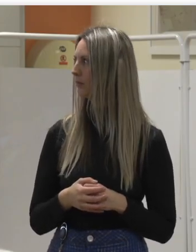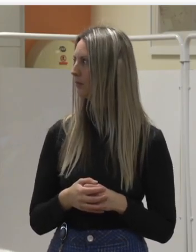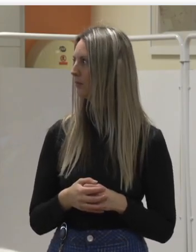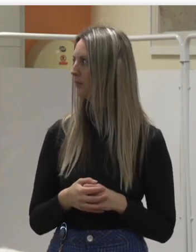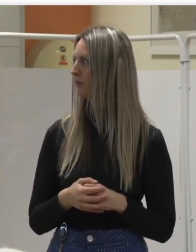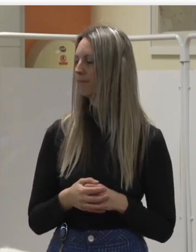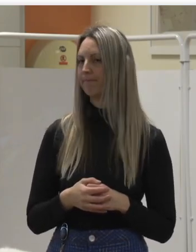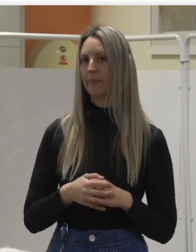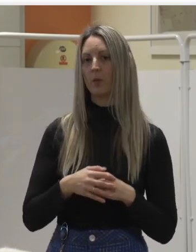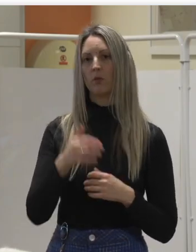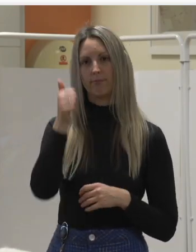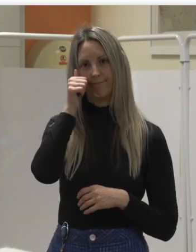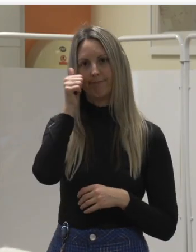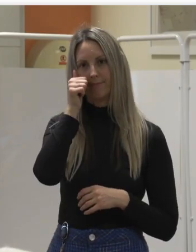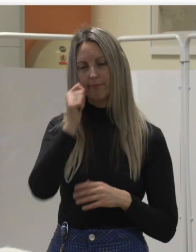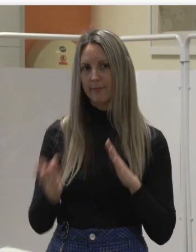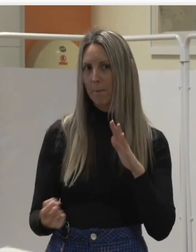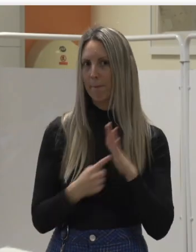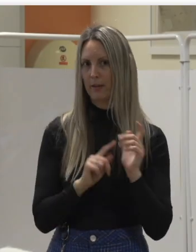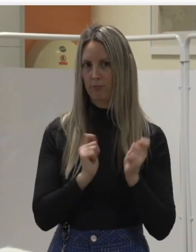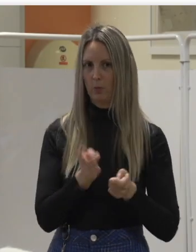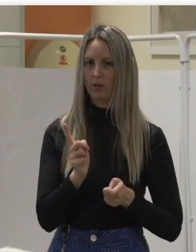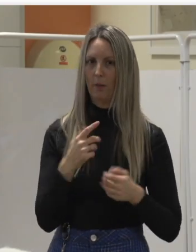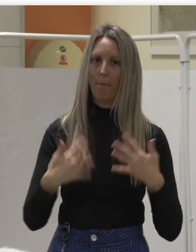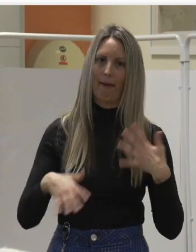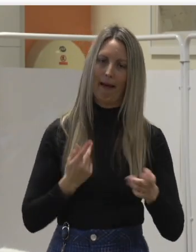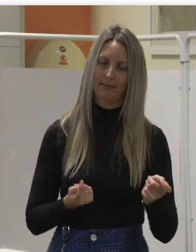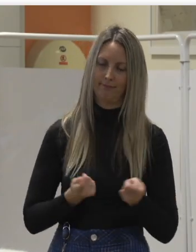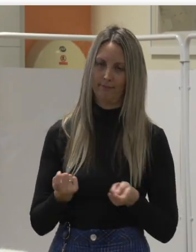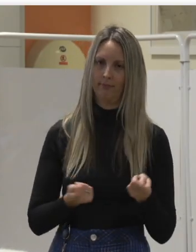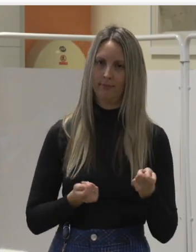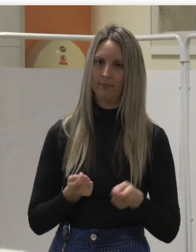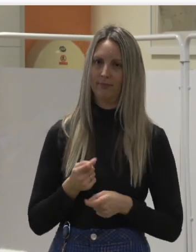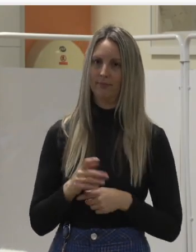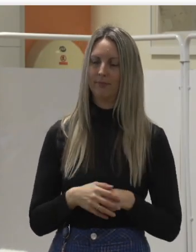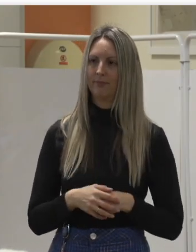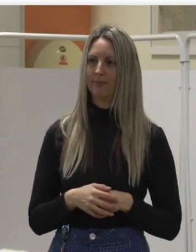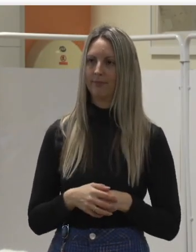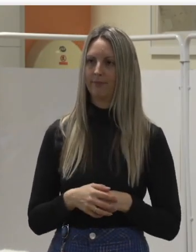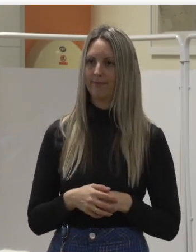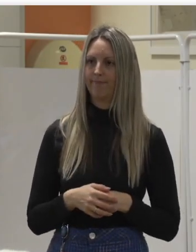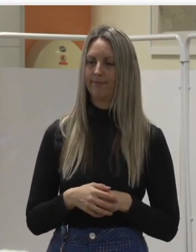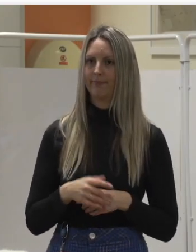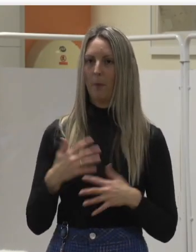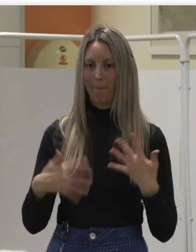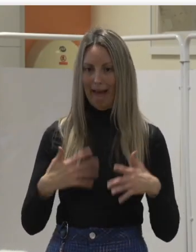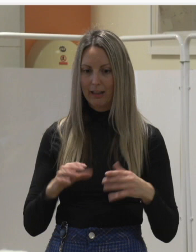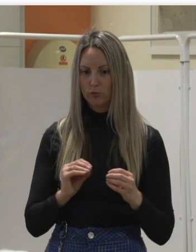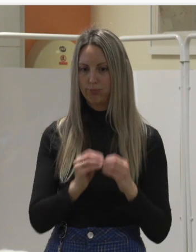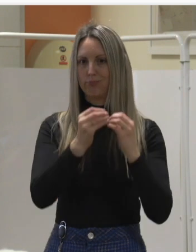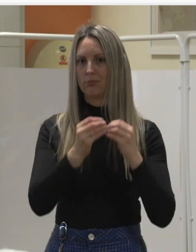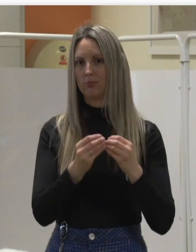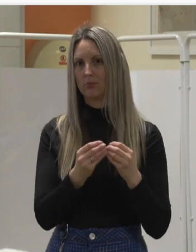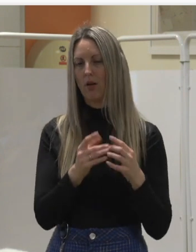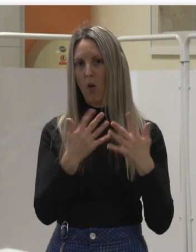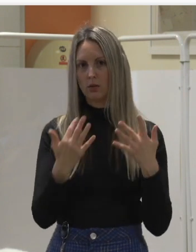to focus is pain management, because it is one of the commonest and the driver of a lot of the symptoms. So that's what